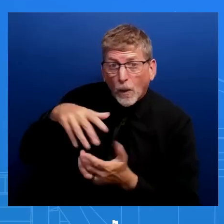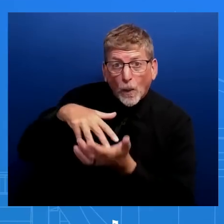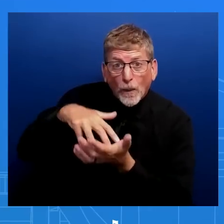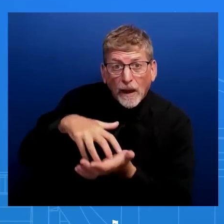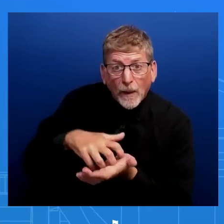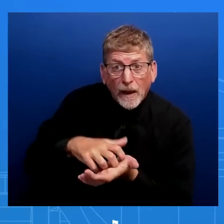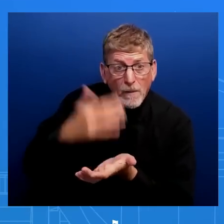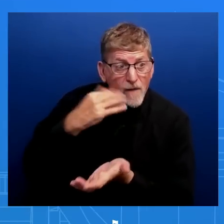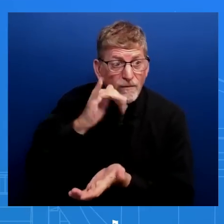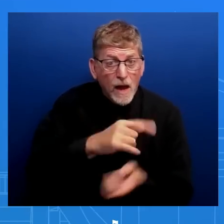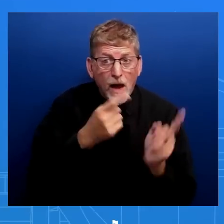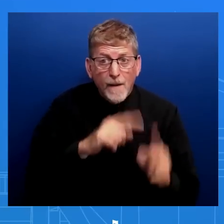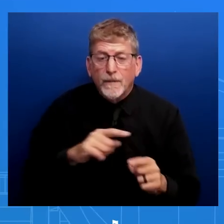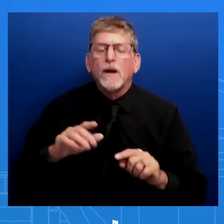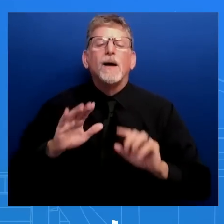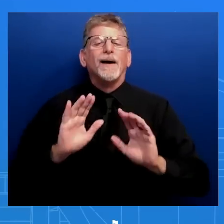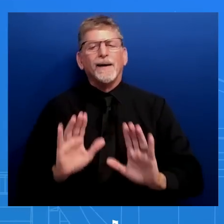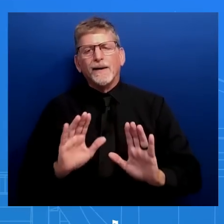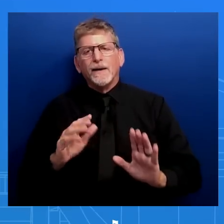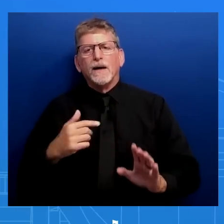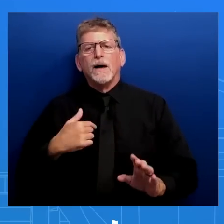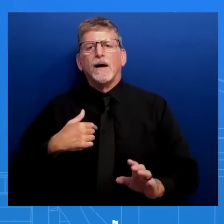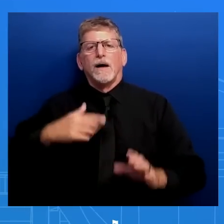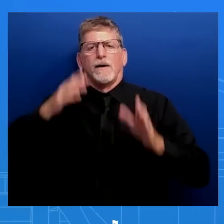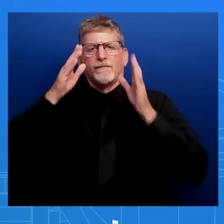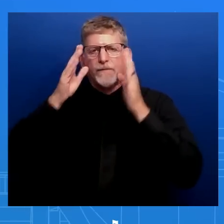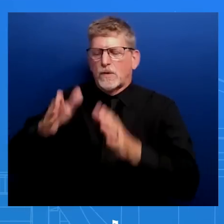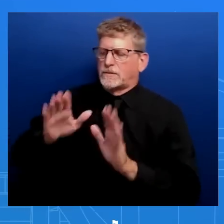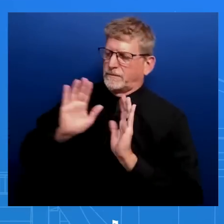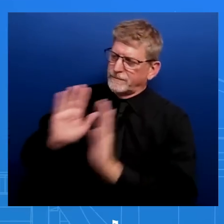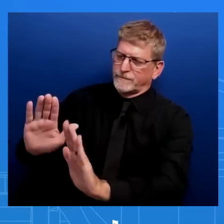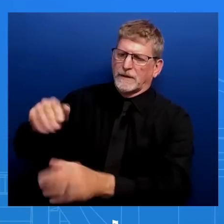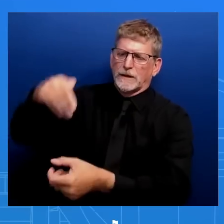in Ukraine. This is an internal Russian matter.